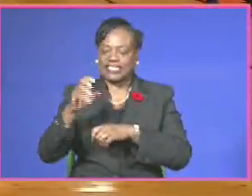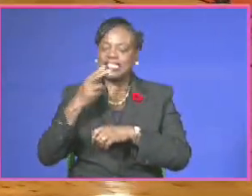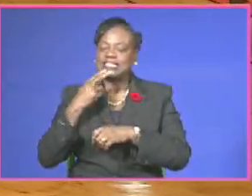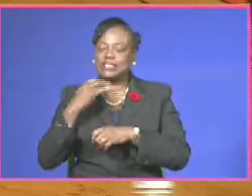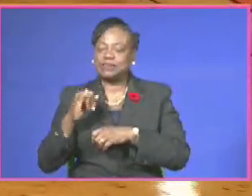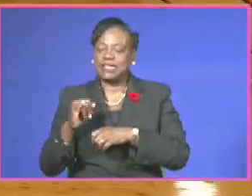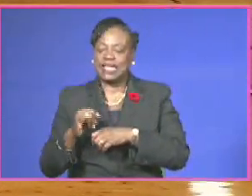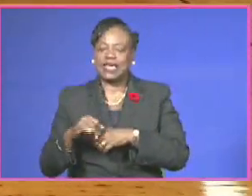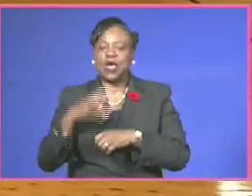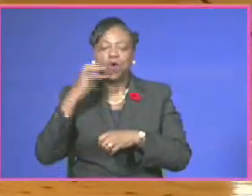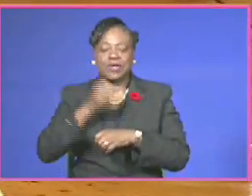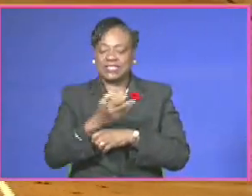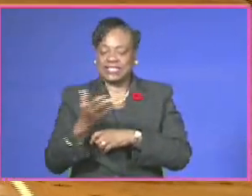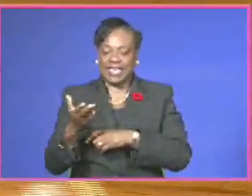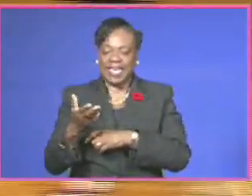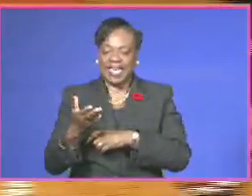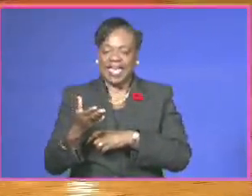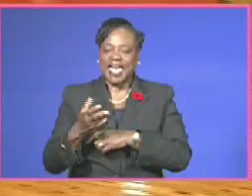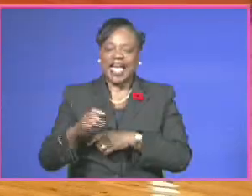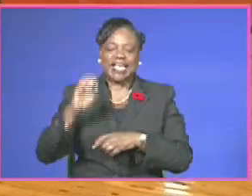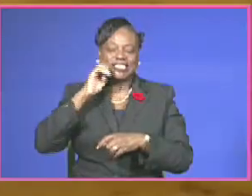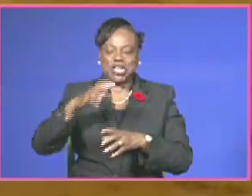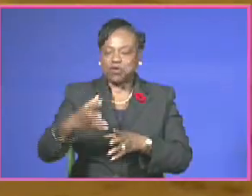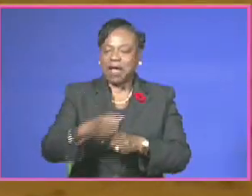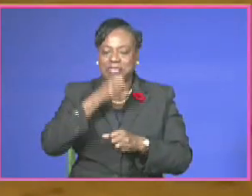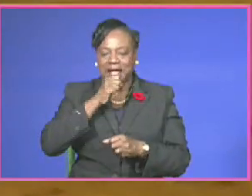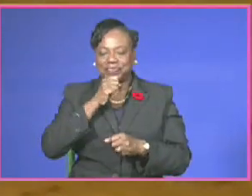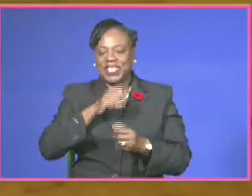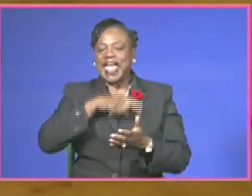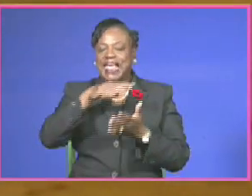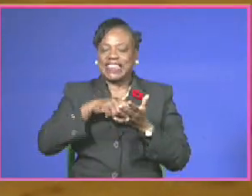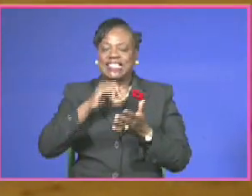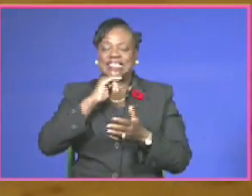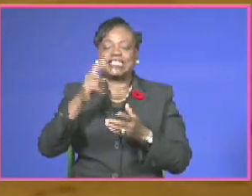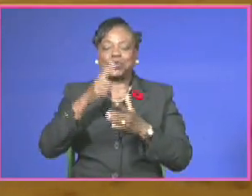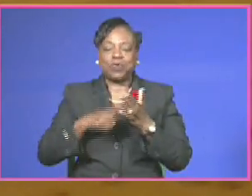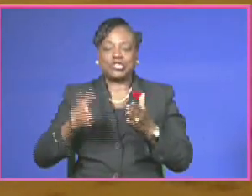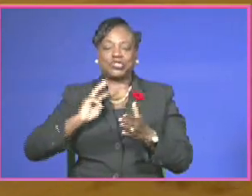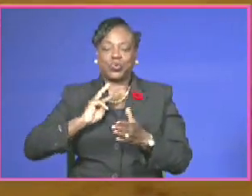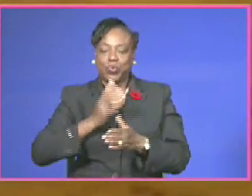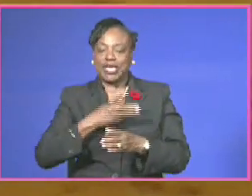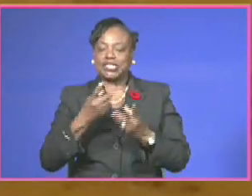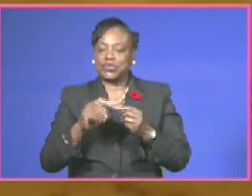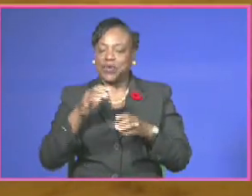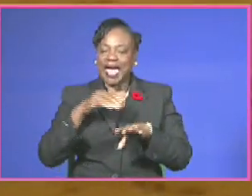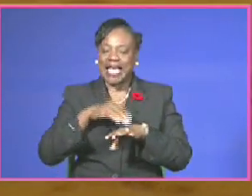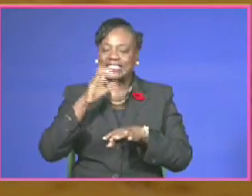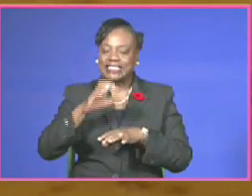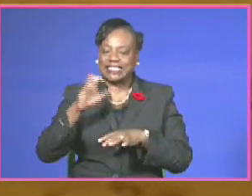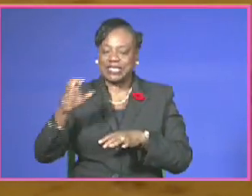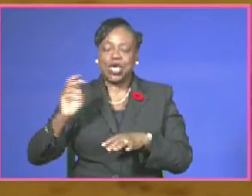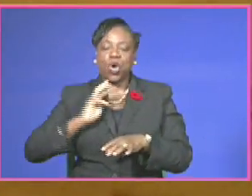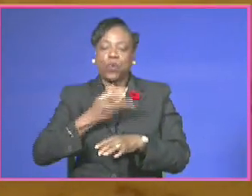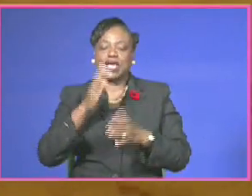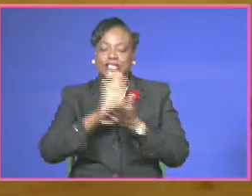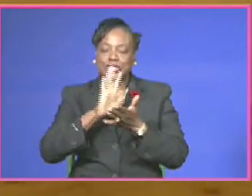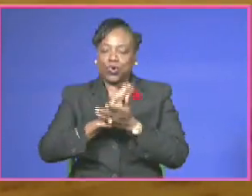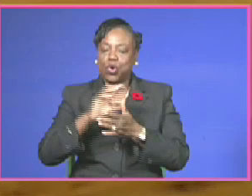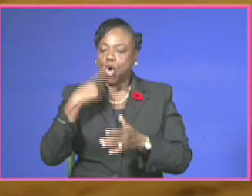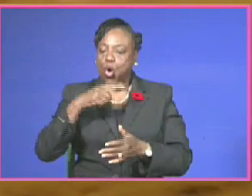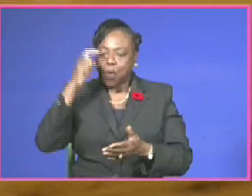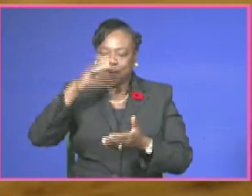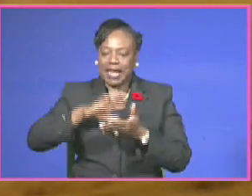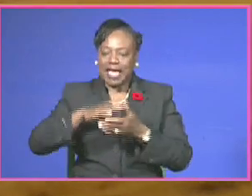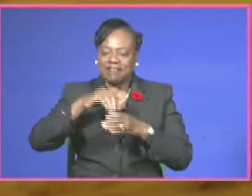at courtside and she grabbed the mic. This is what we do at CC. We're a school who believe in